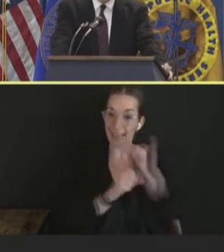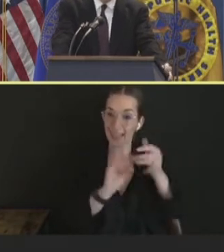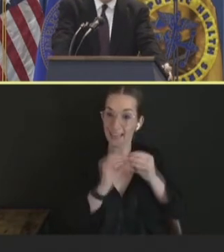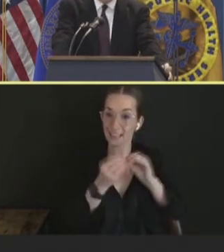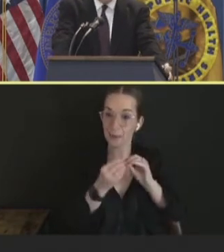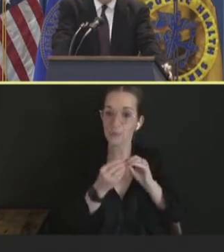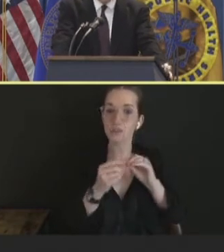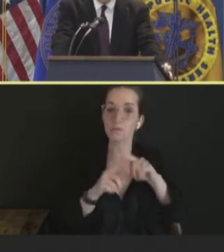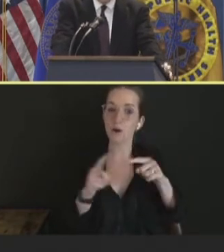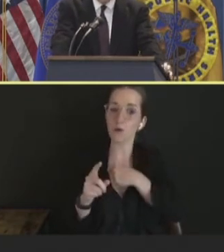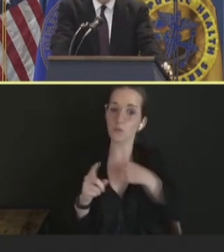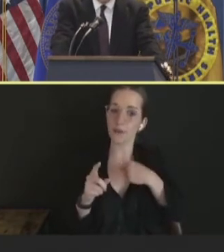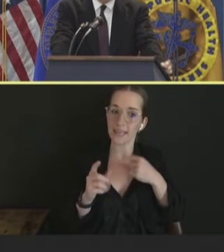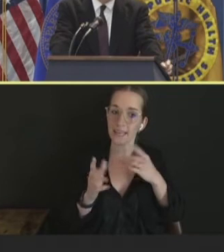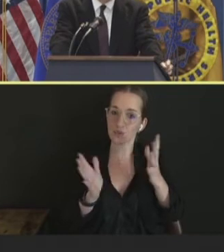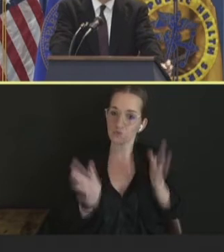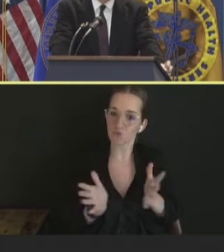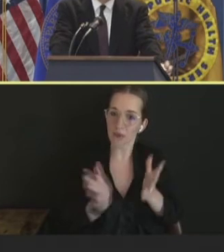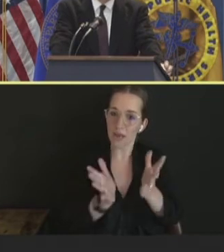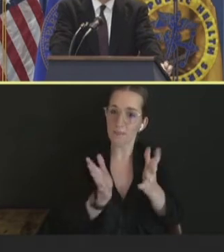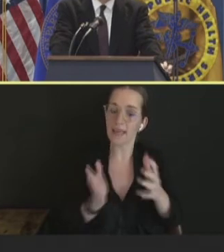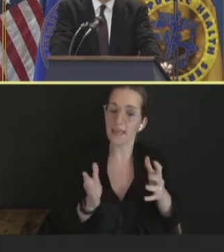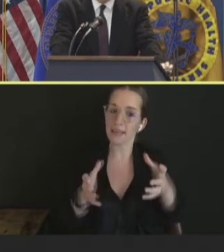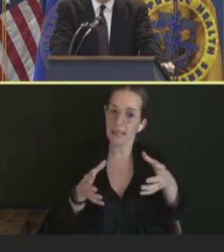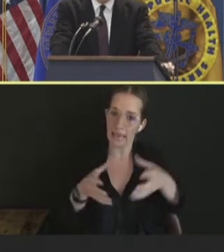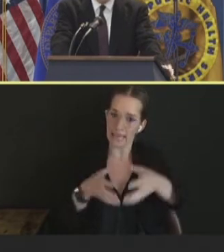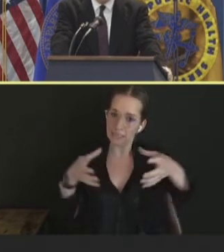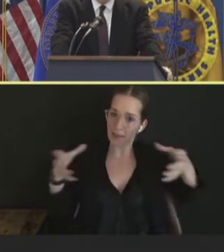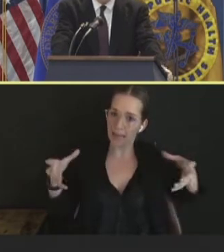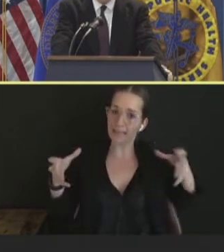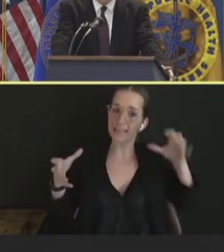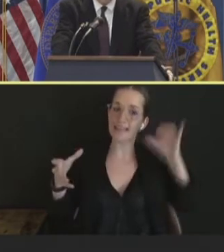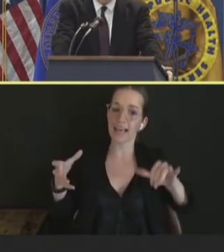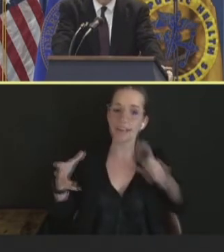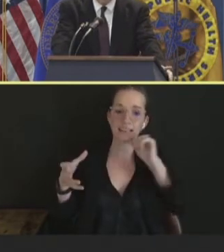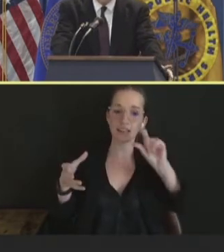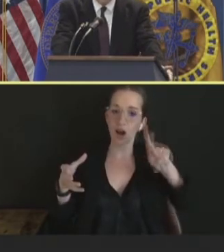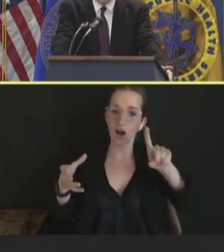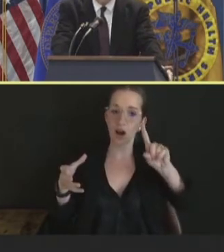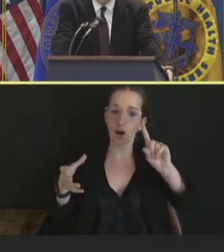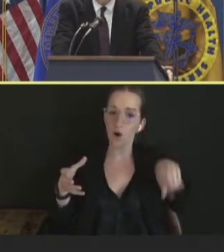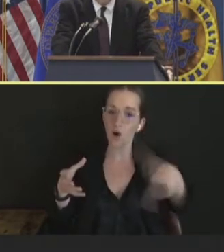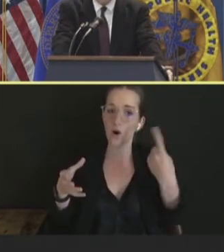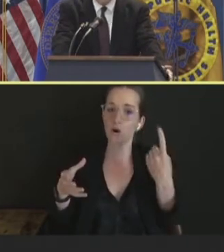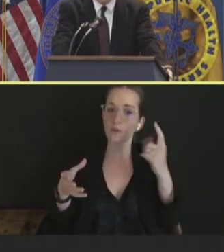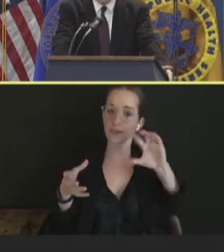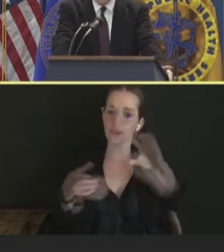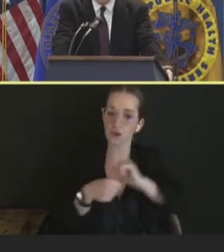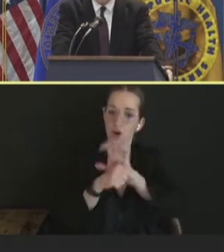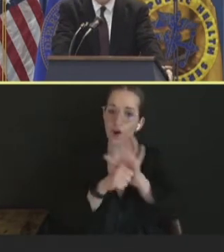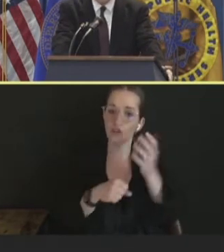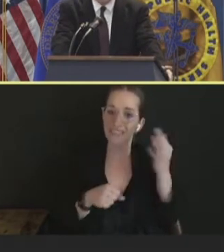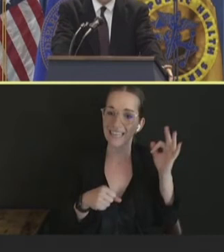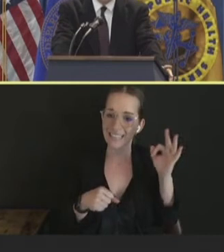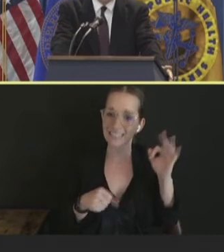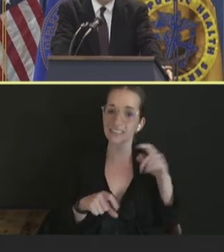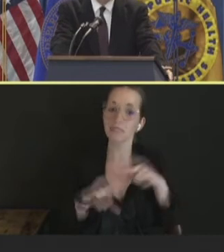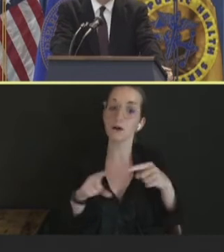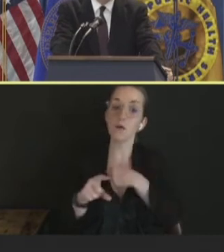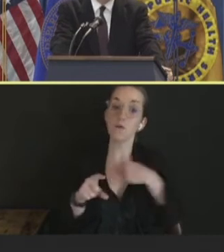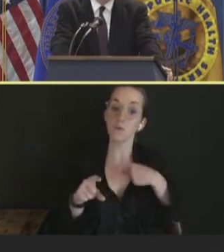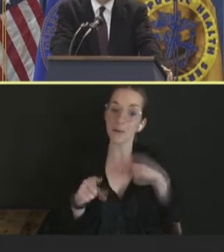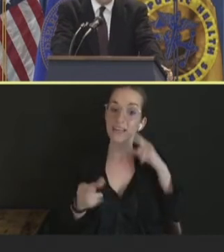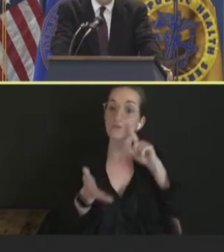expanding that to incorporate publishing vaccine confidence and hesitancy data at the state and county level for each